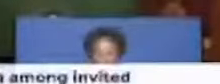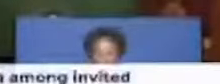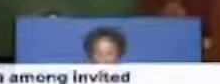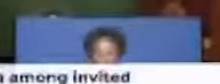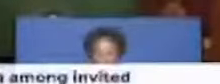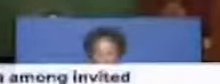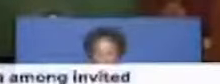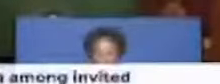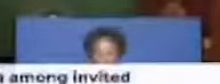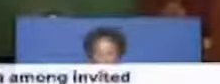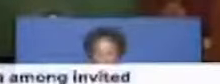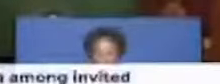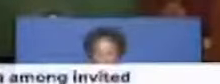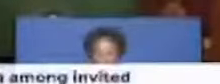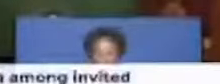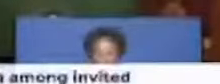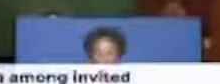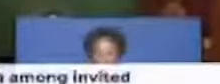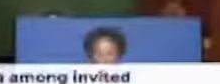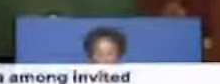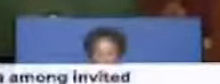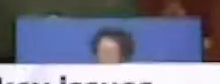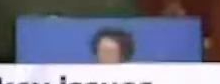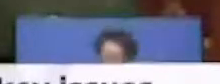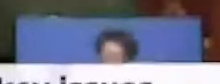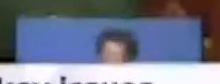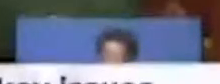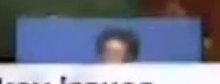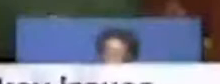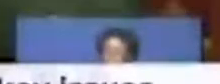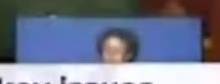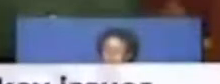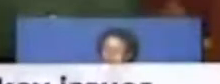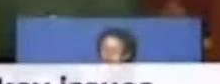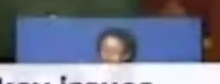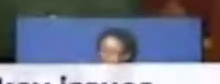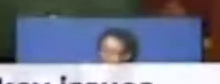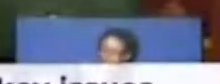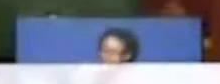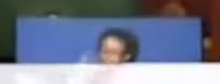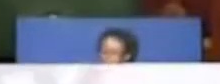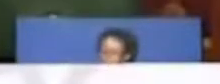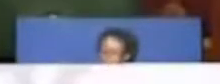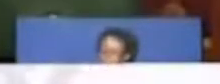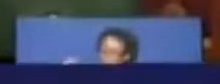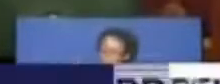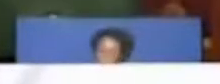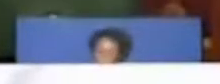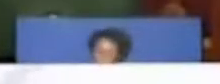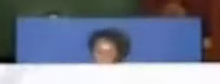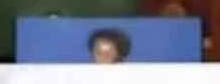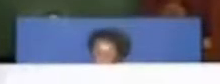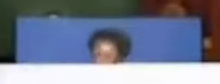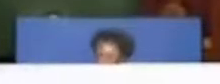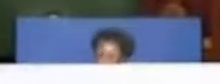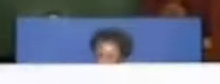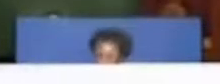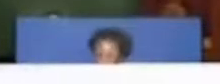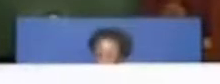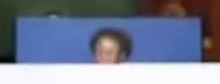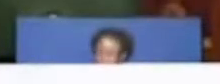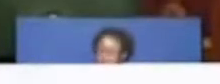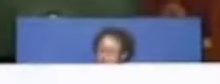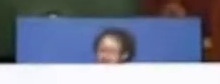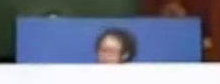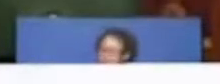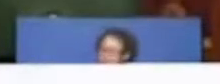an additional 50 new level 3 hospitals to be situated in both non-covered areas as